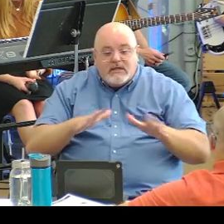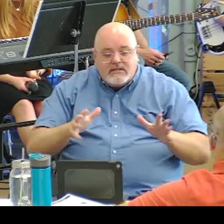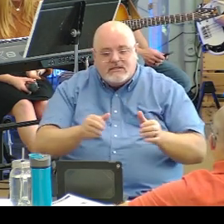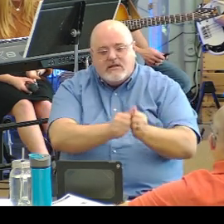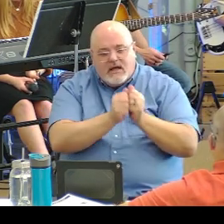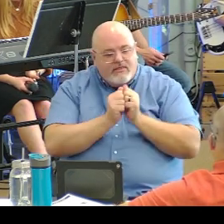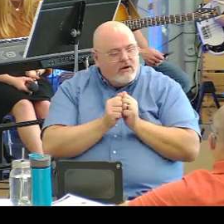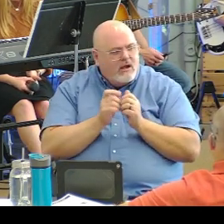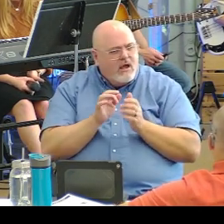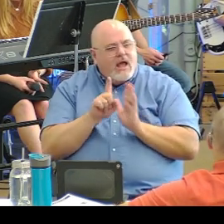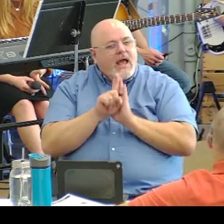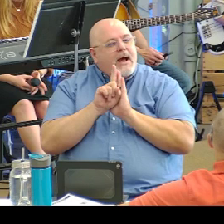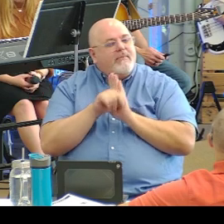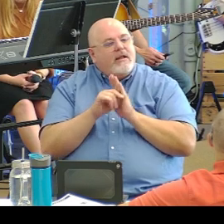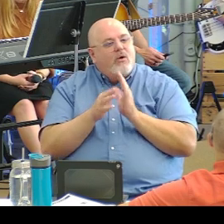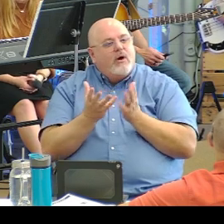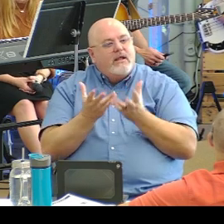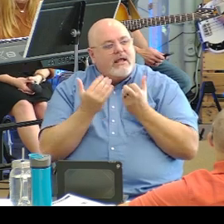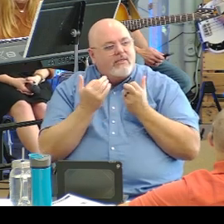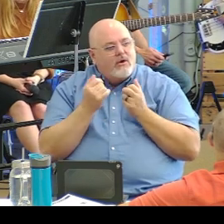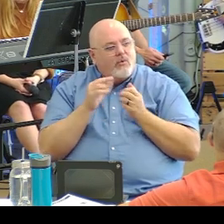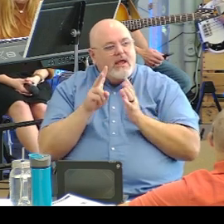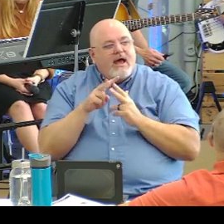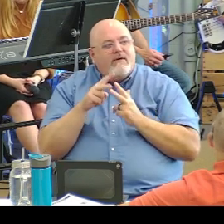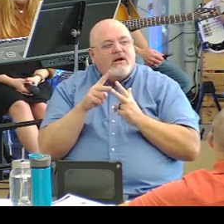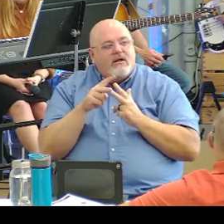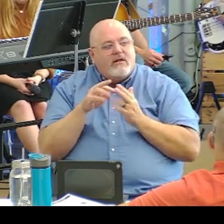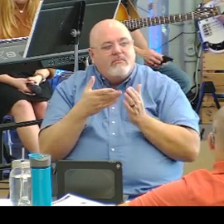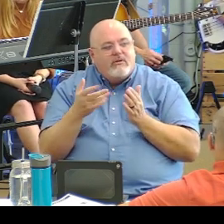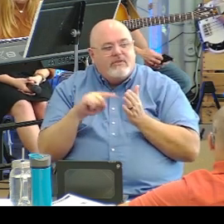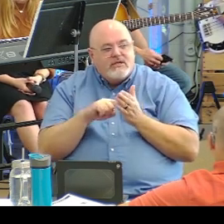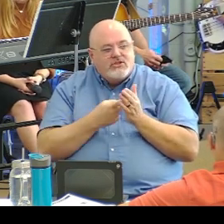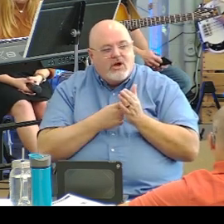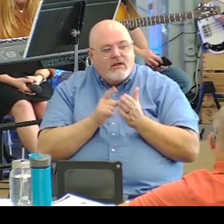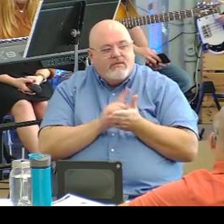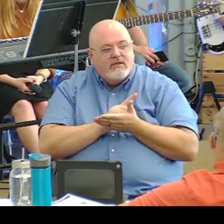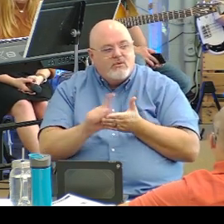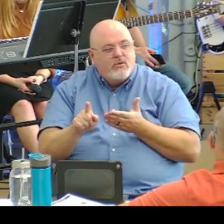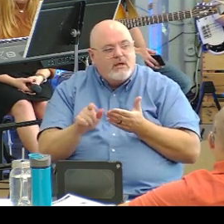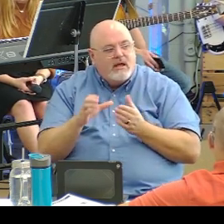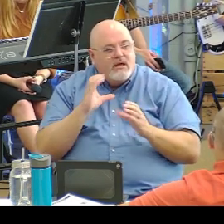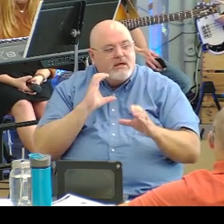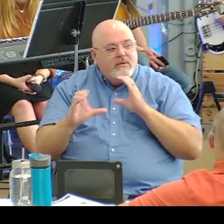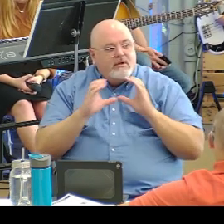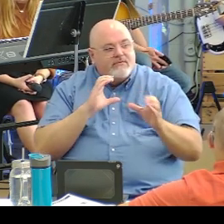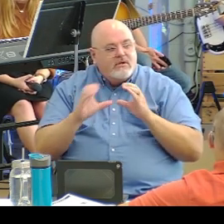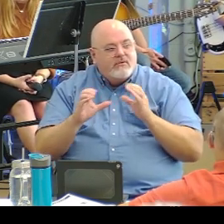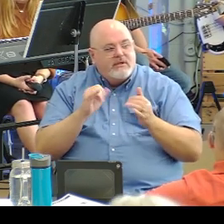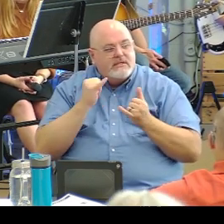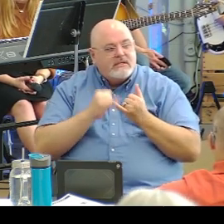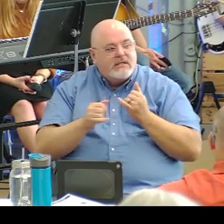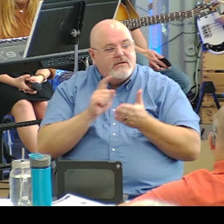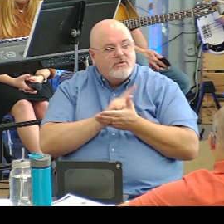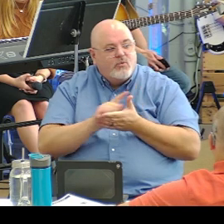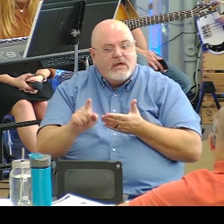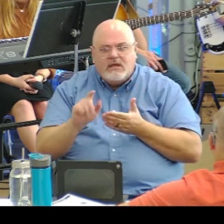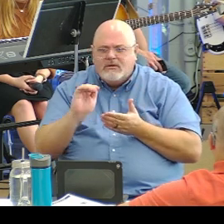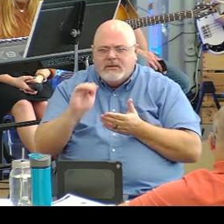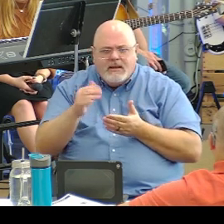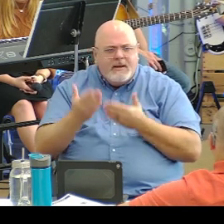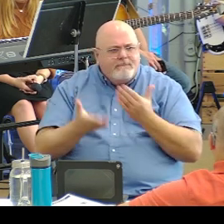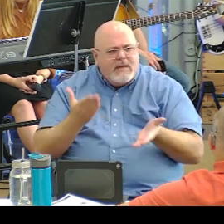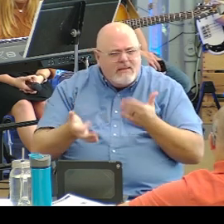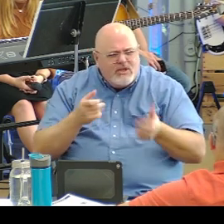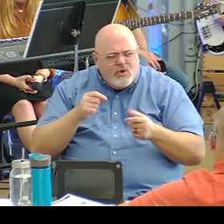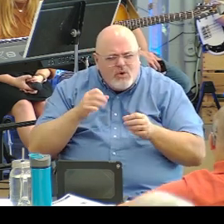together. So I just wanted to take a minute because we have a couple things starting in this coming week, and I had some conversations with guys over the last week that they said, Doug, you ought to